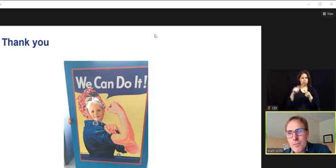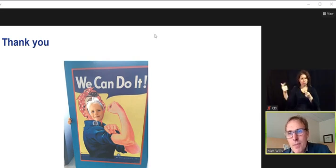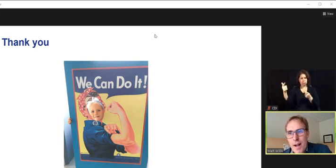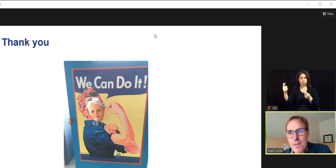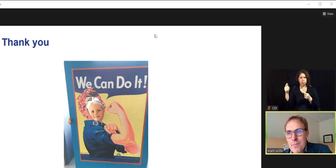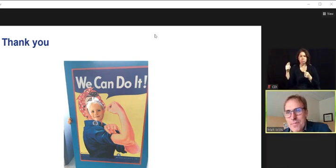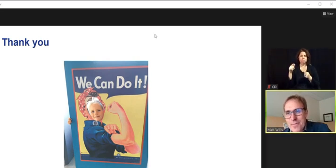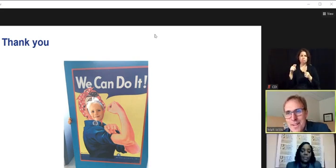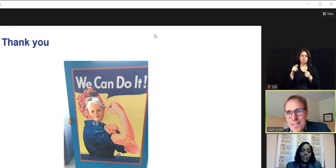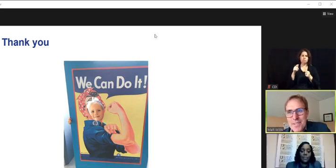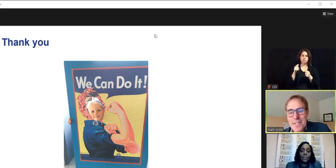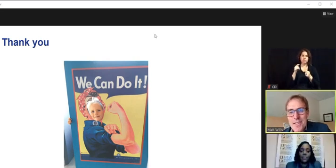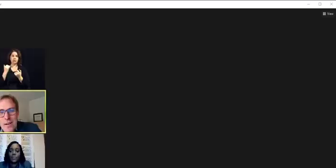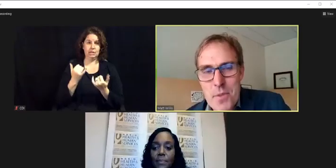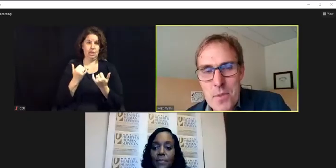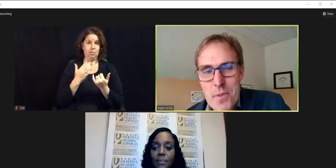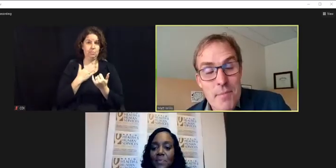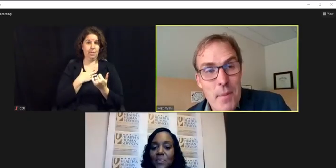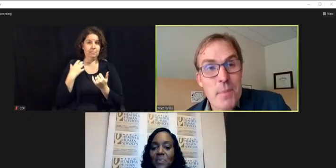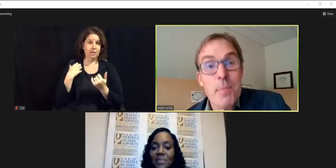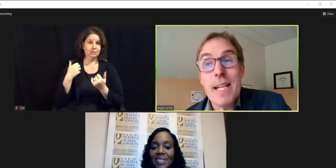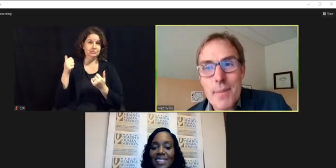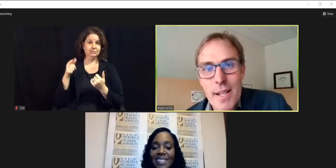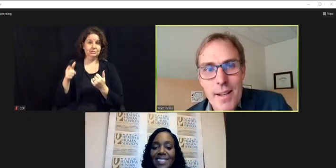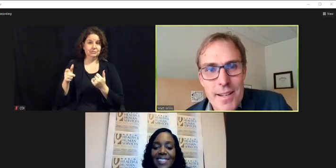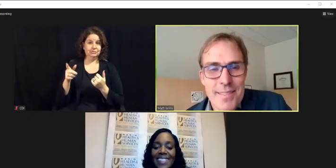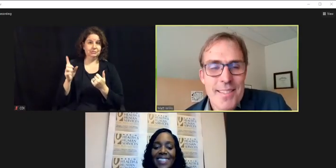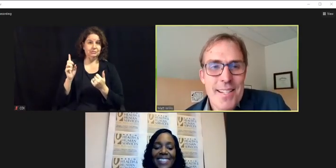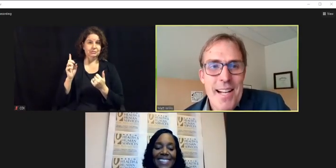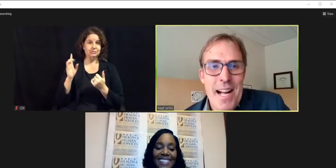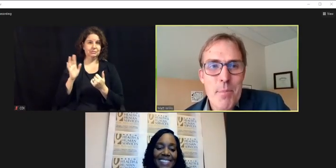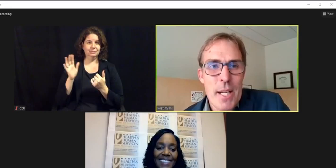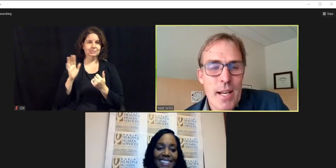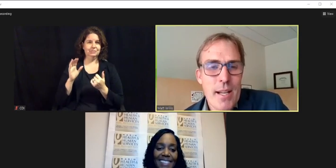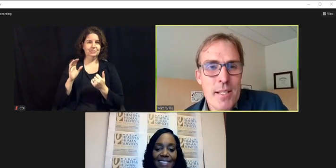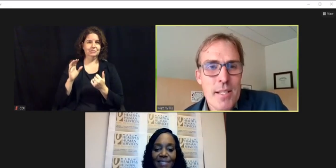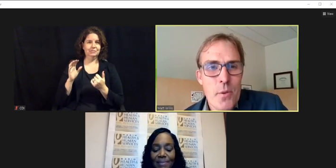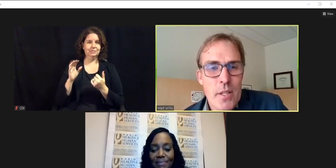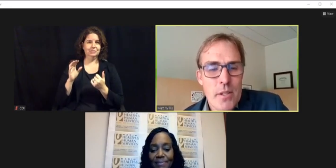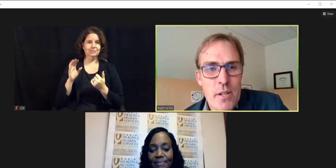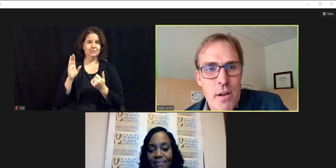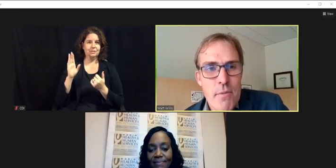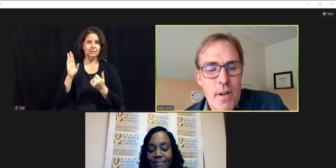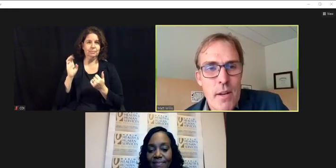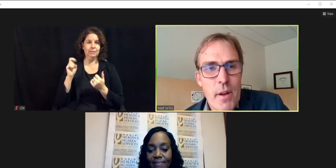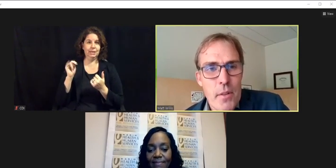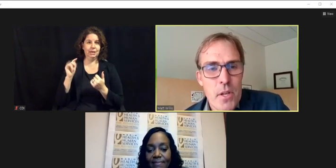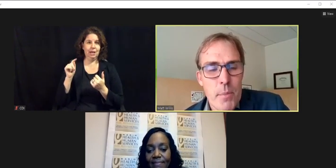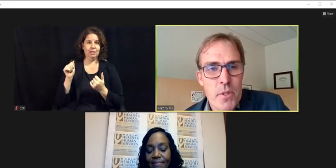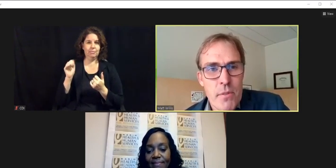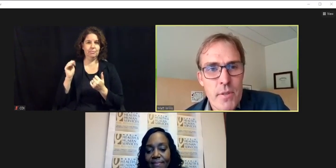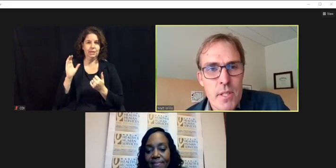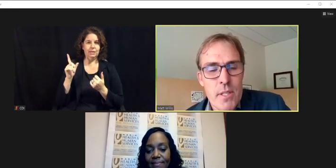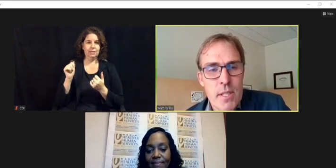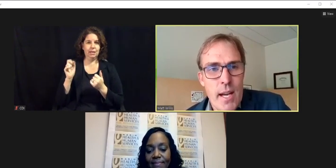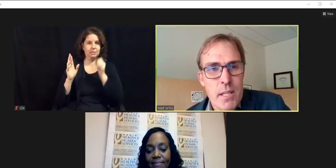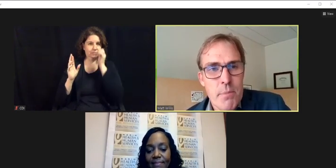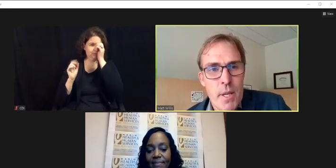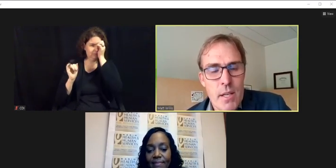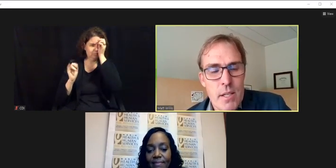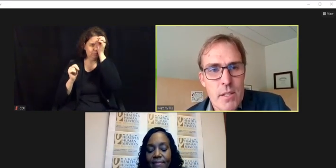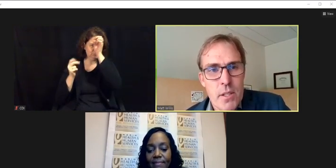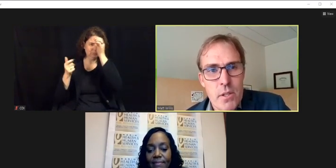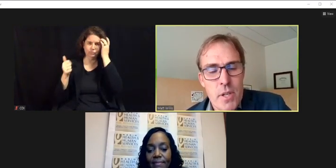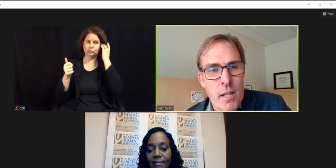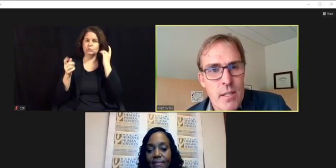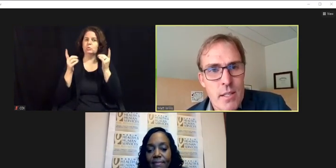boss, my boss, Benita McLaren. Benita is the Director of Health and Human Services and has